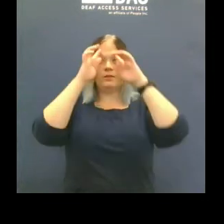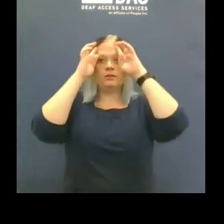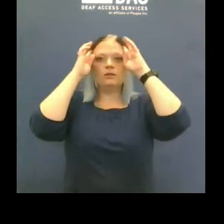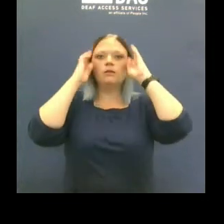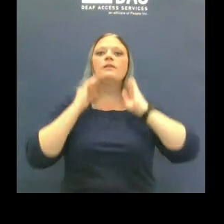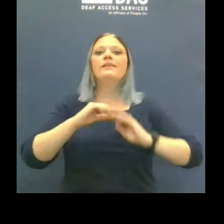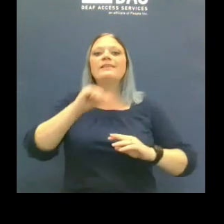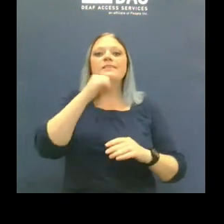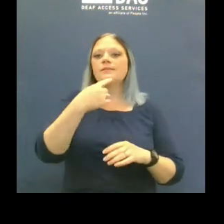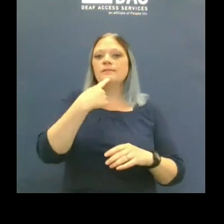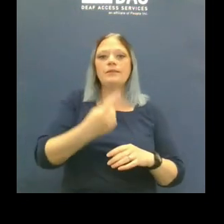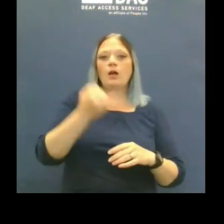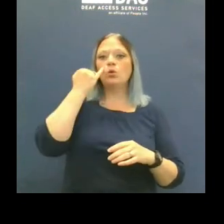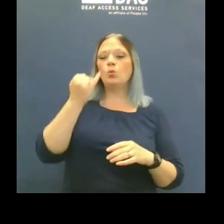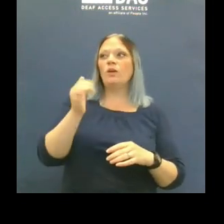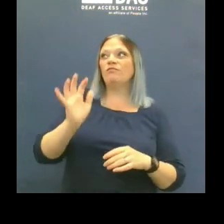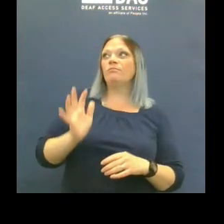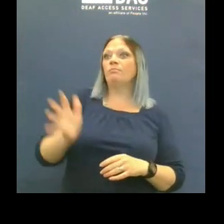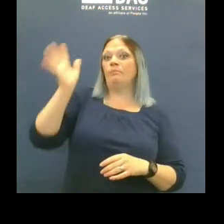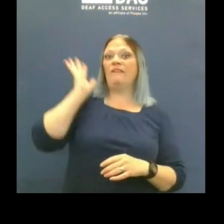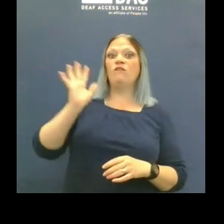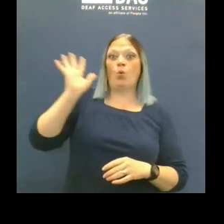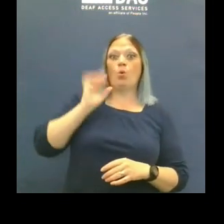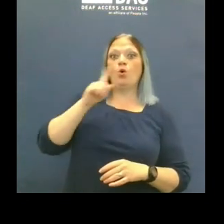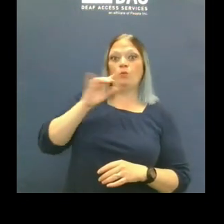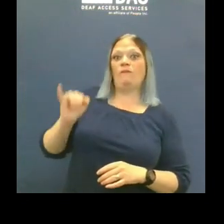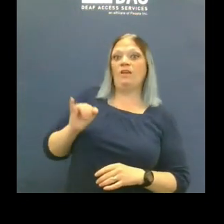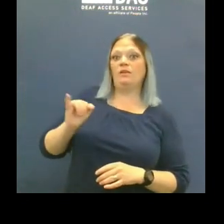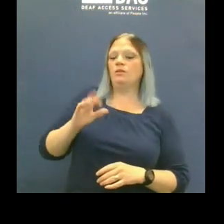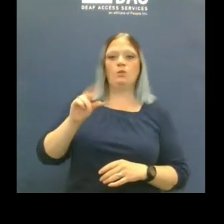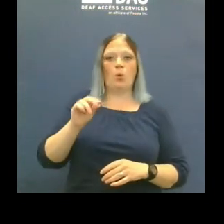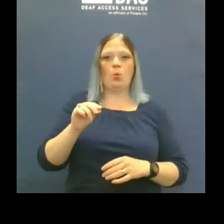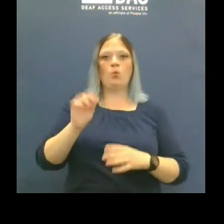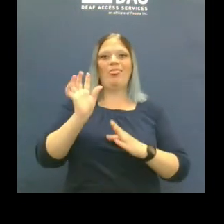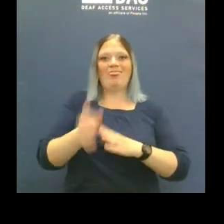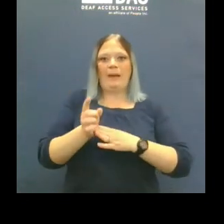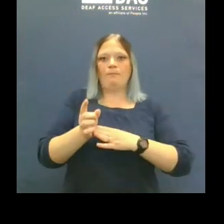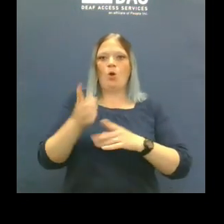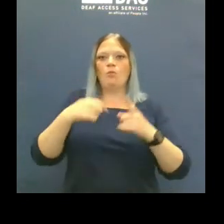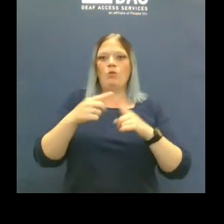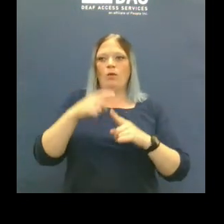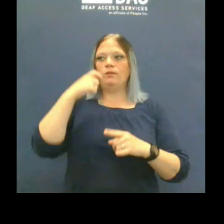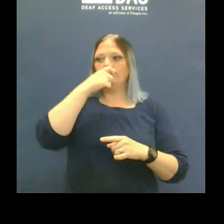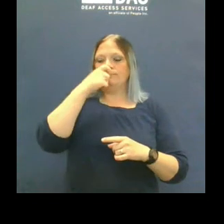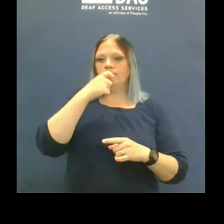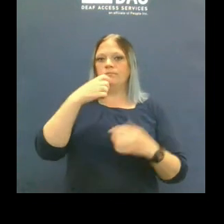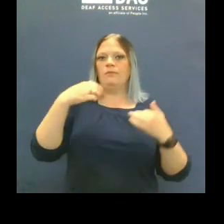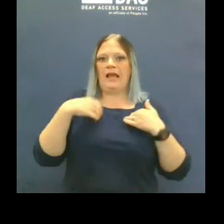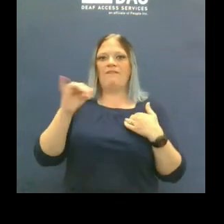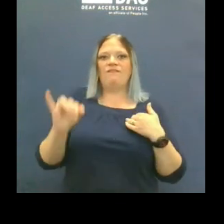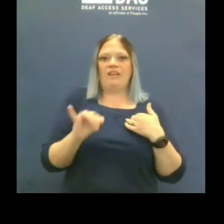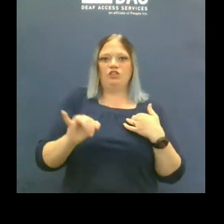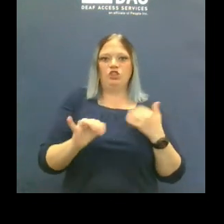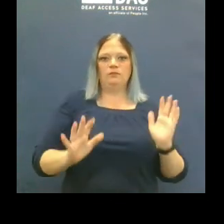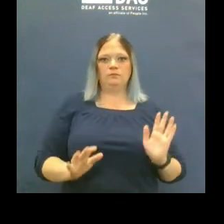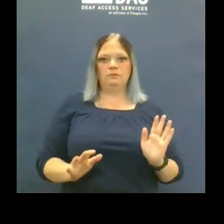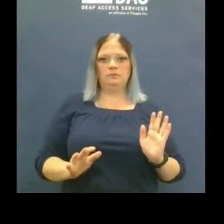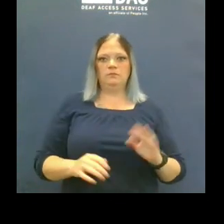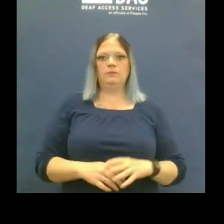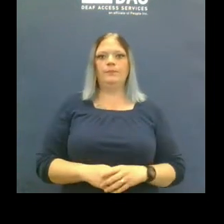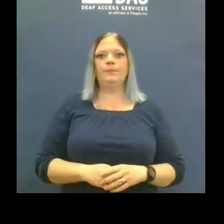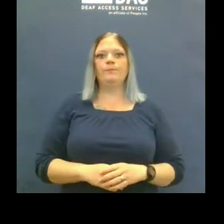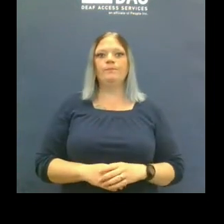it doesn't tell you if you've been infected with the past, it'll just tell you at that point in time if you were infected with the COVID-19 virus.